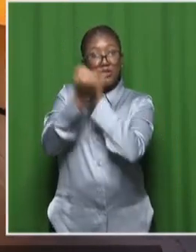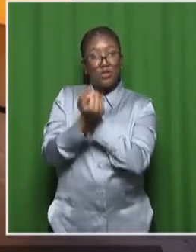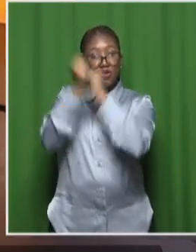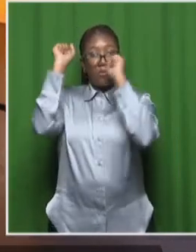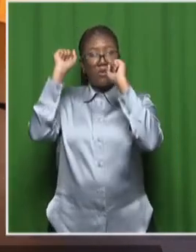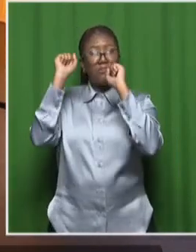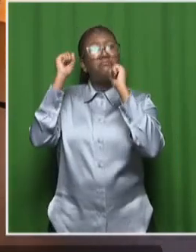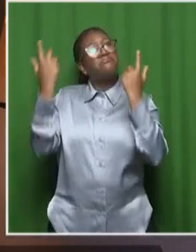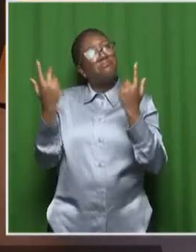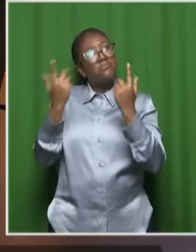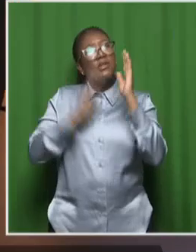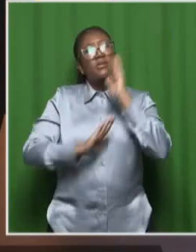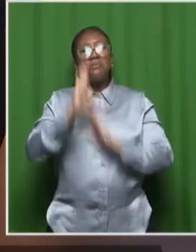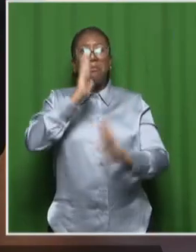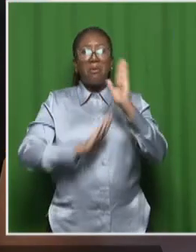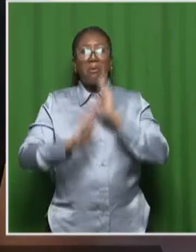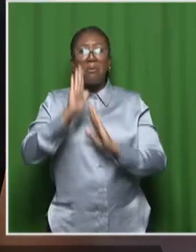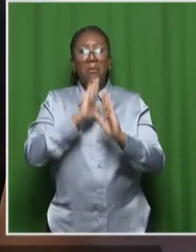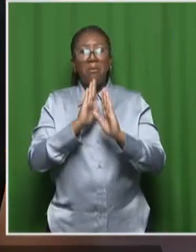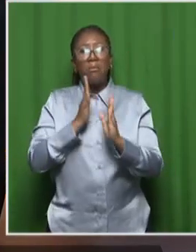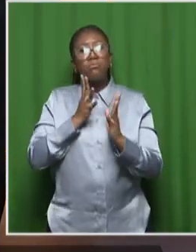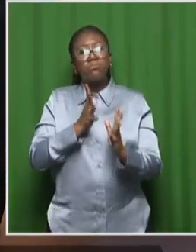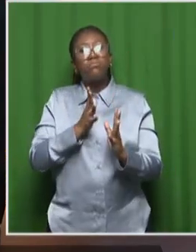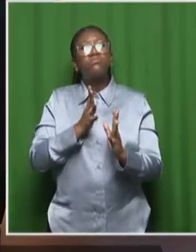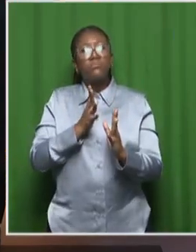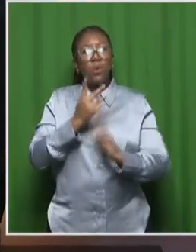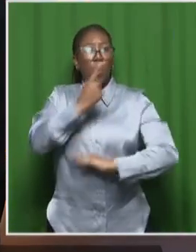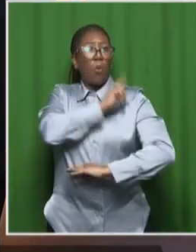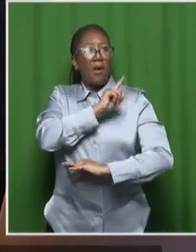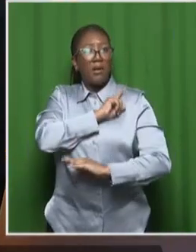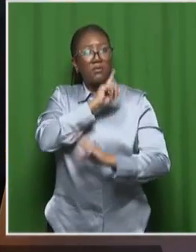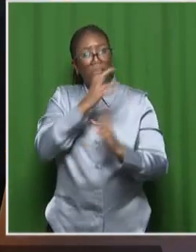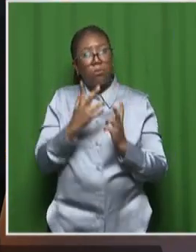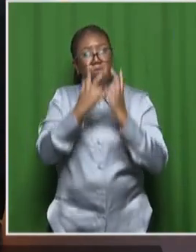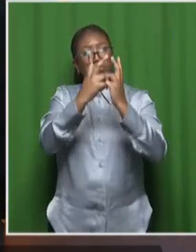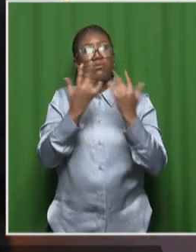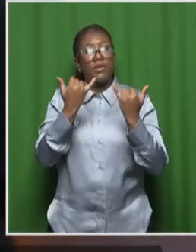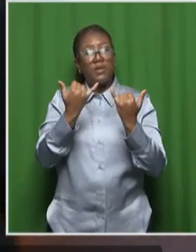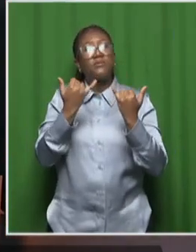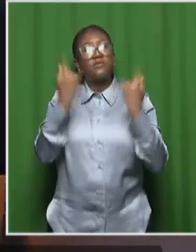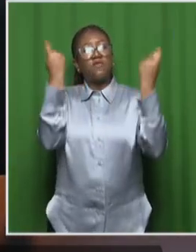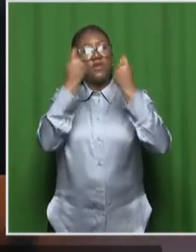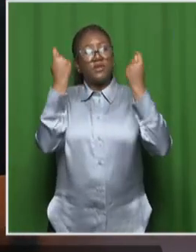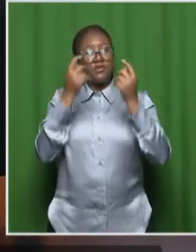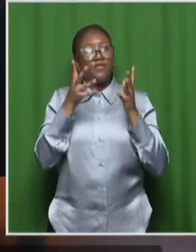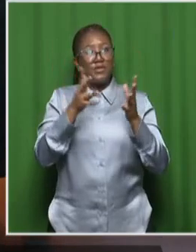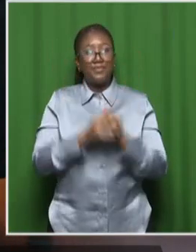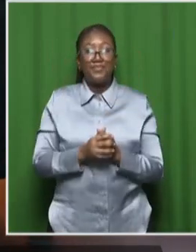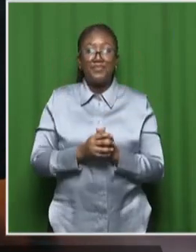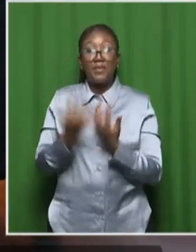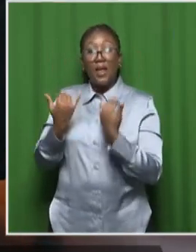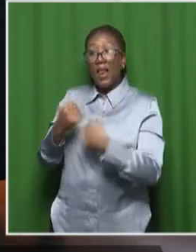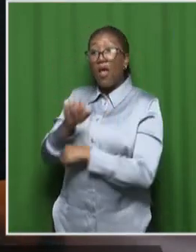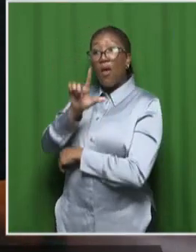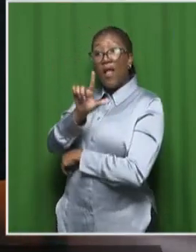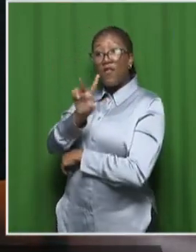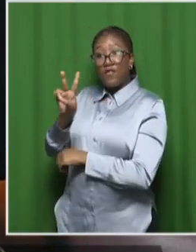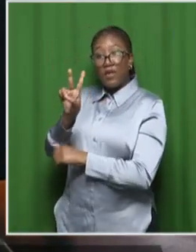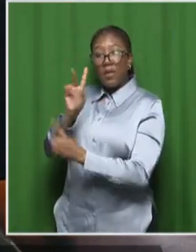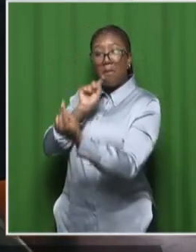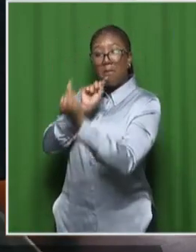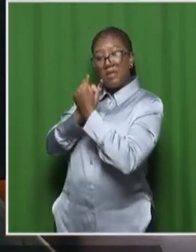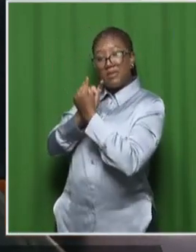can explain what is divulged and what's projected this time around. Oh, yes. I was approached by Ilvy. Ilvy is someone that